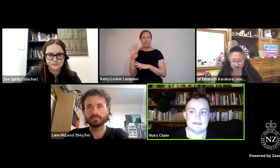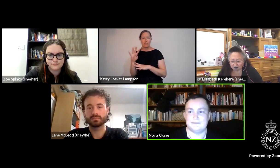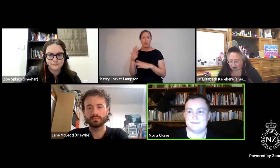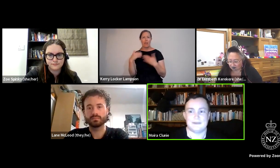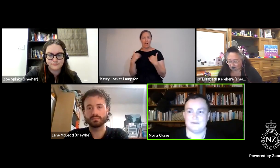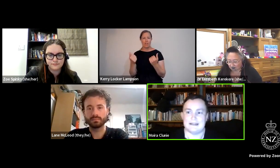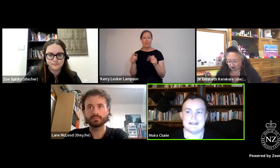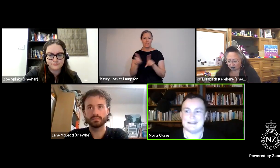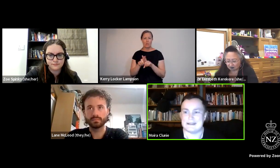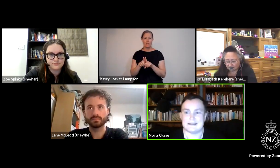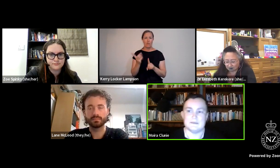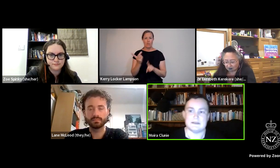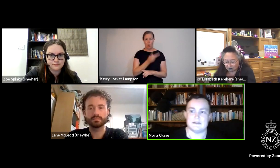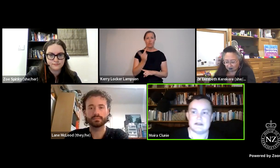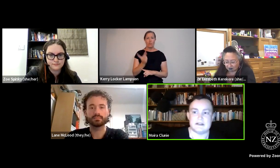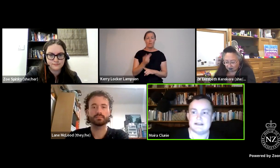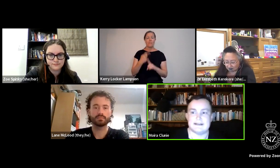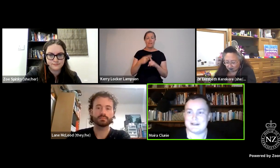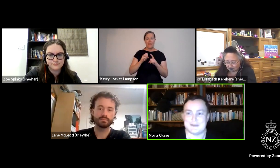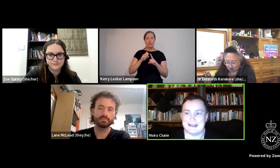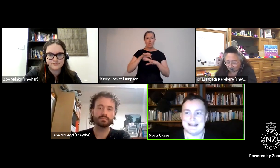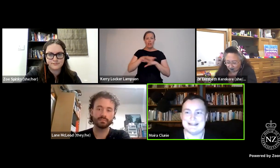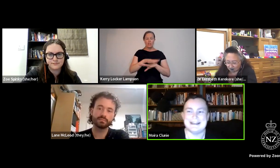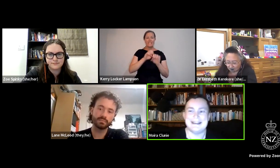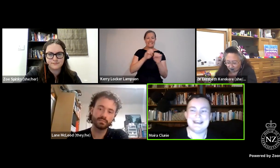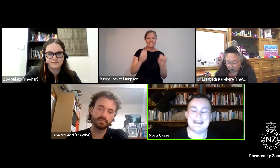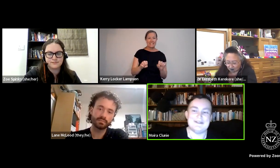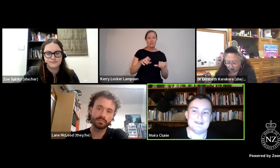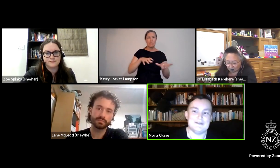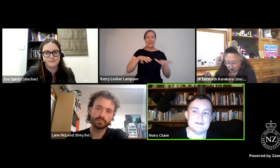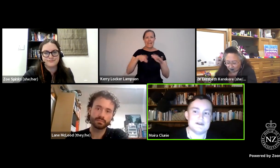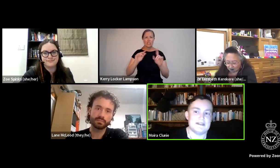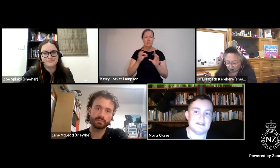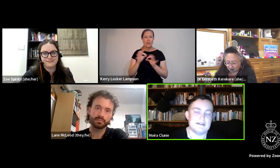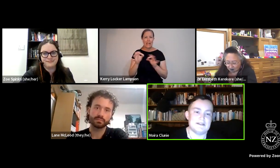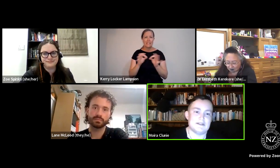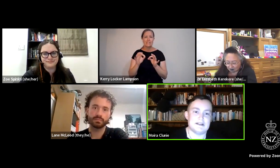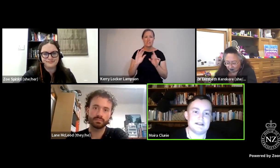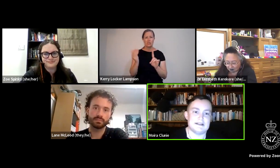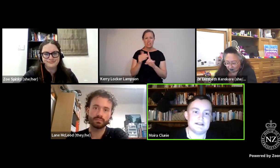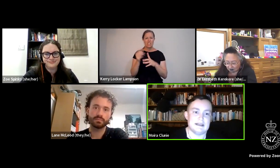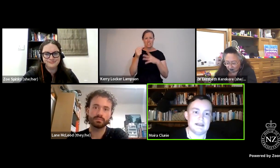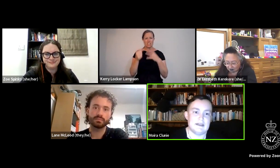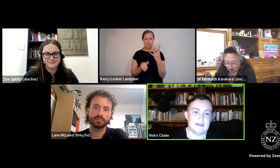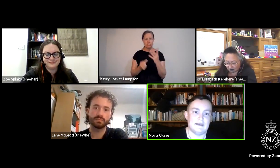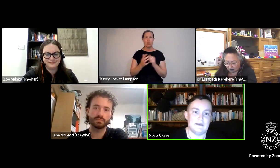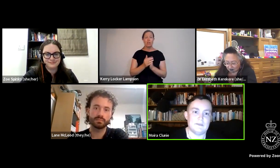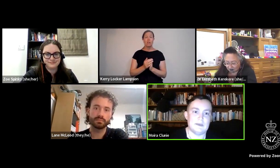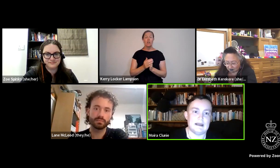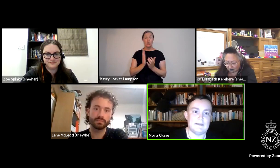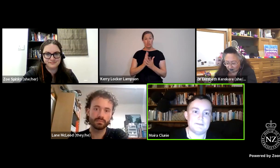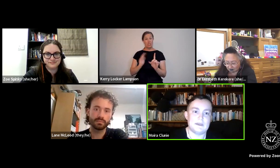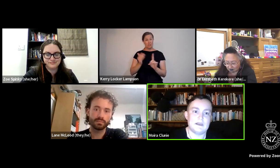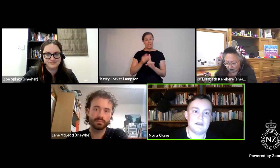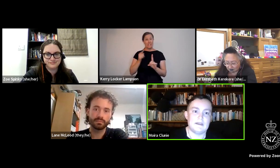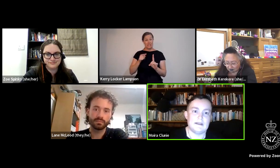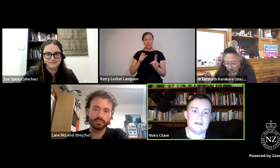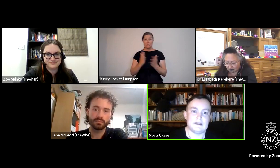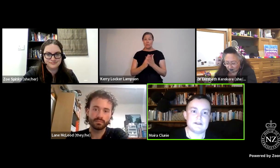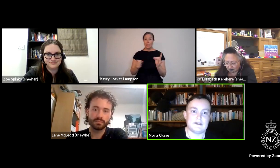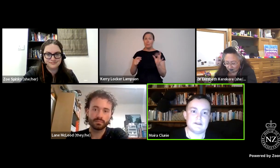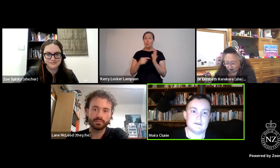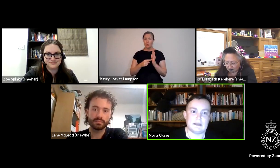into funding and systems and strategies and action plans at every level. So I think that the strategy is a really key thing. But